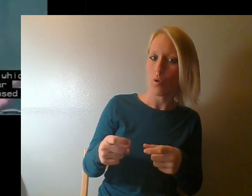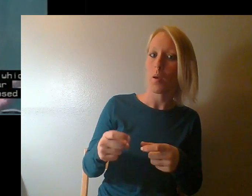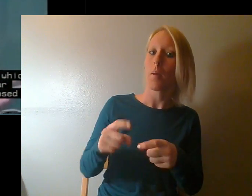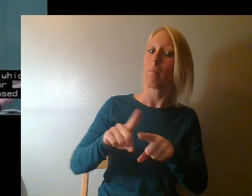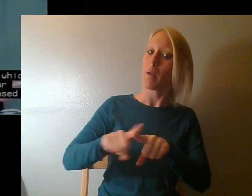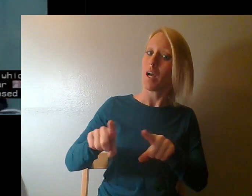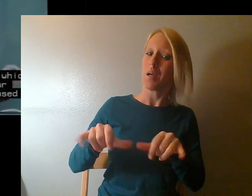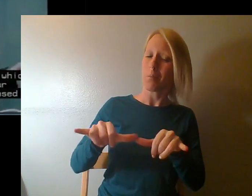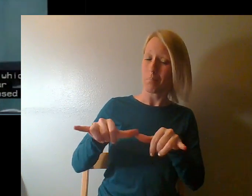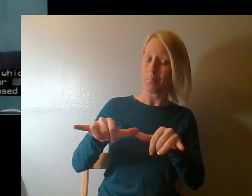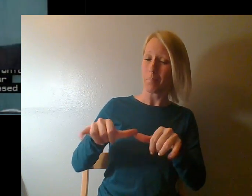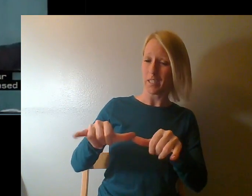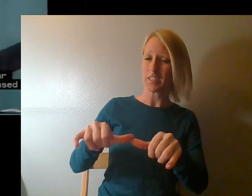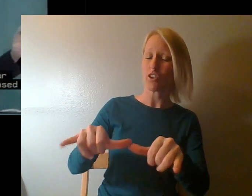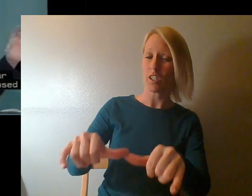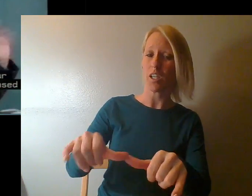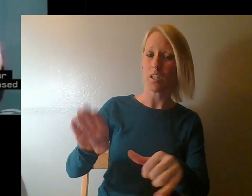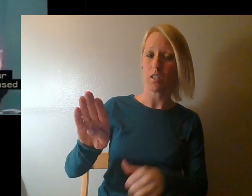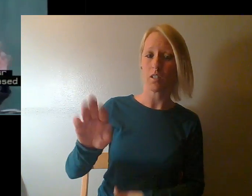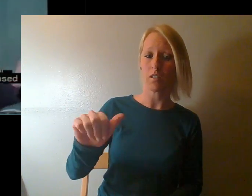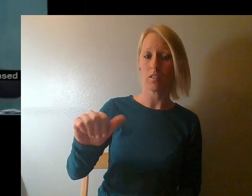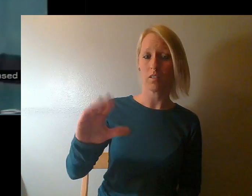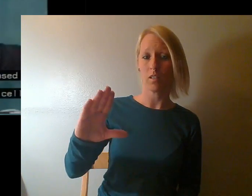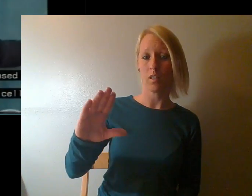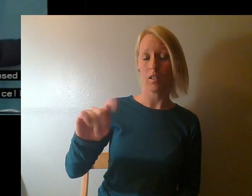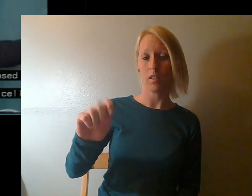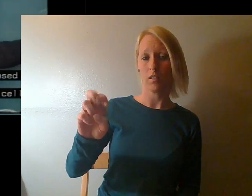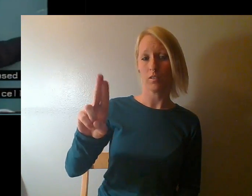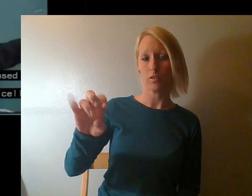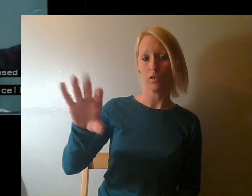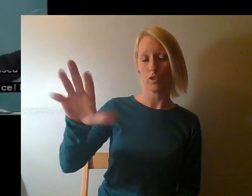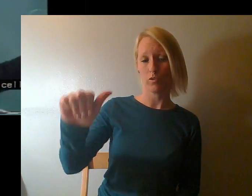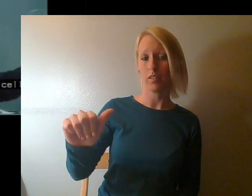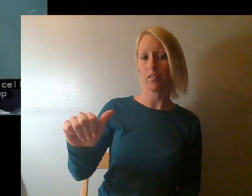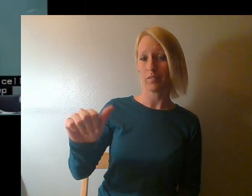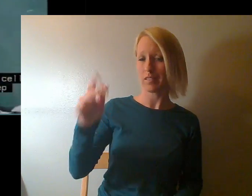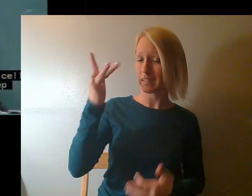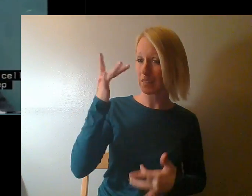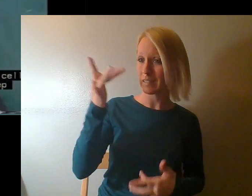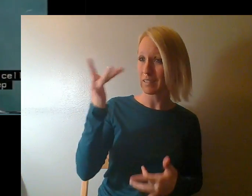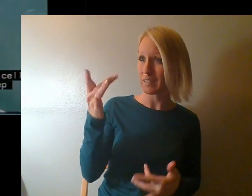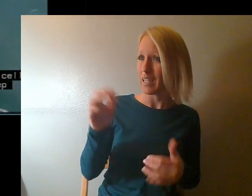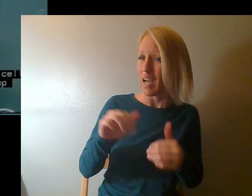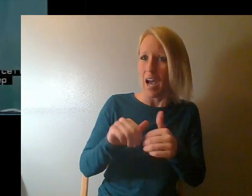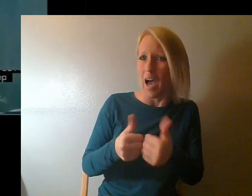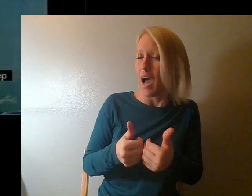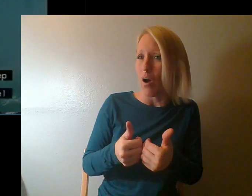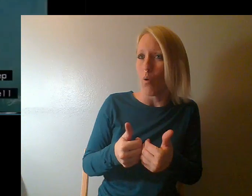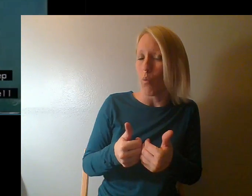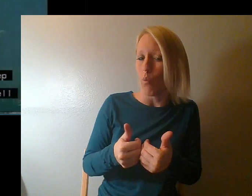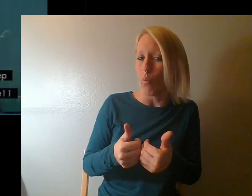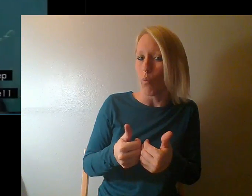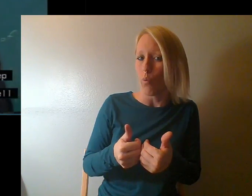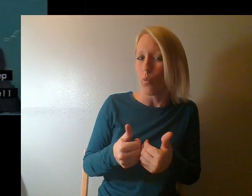to get disease and to get sick. How can we get sick if the cell membrane is supposed to keep them out? Well,